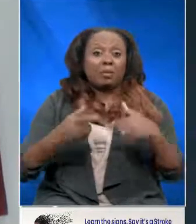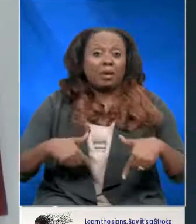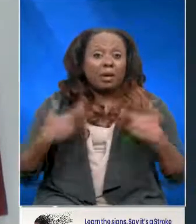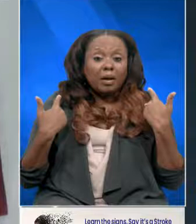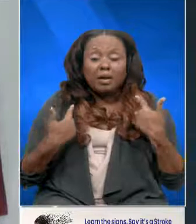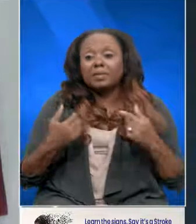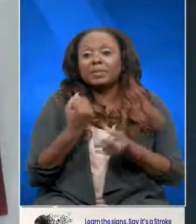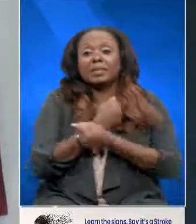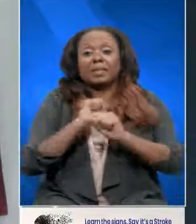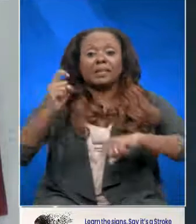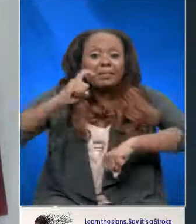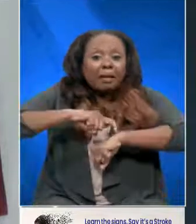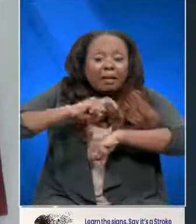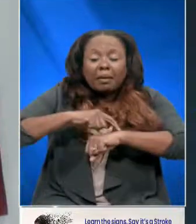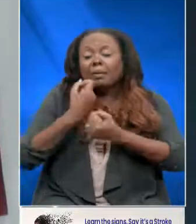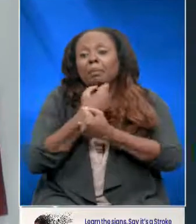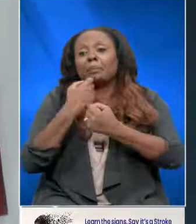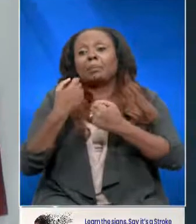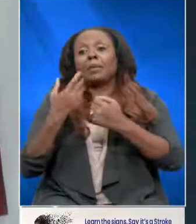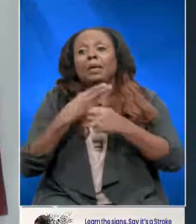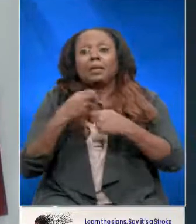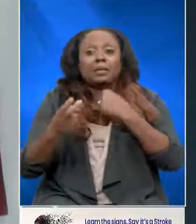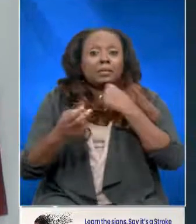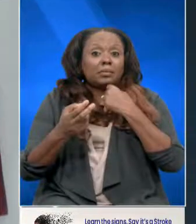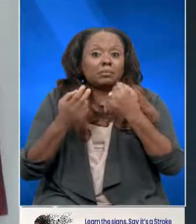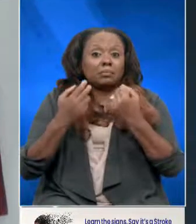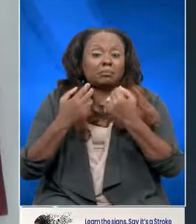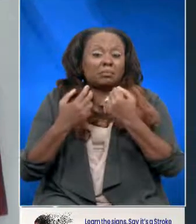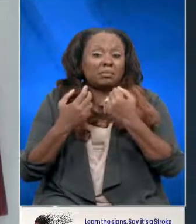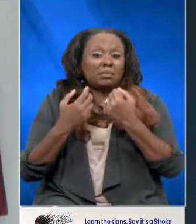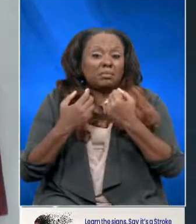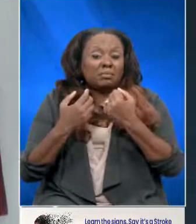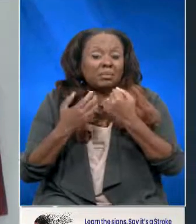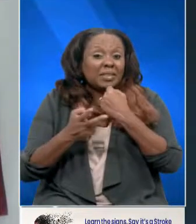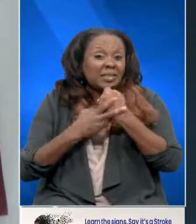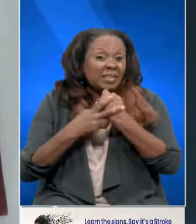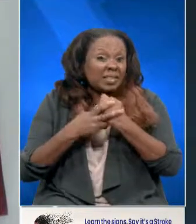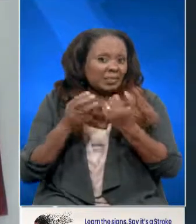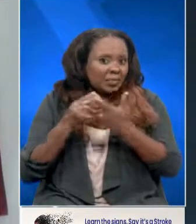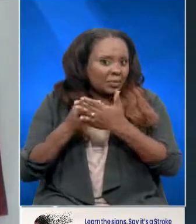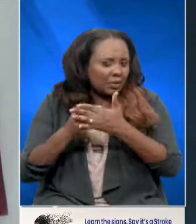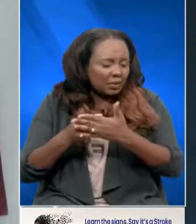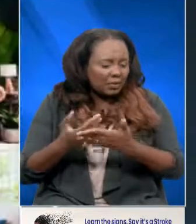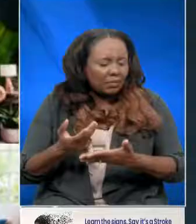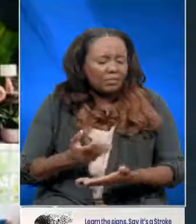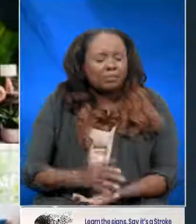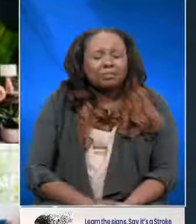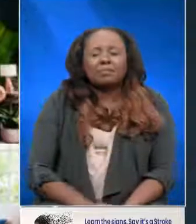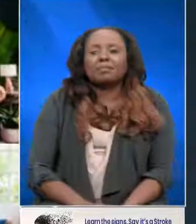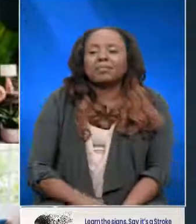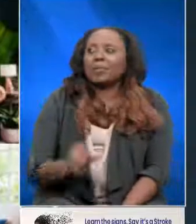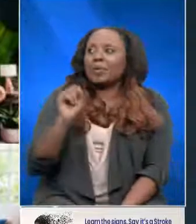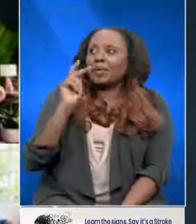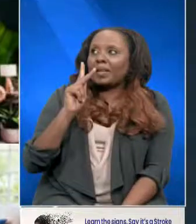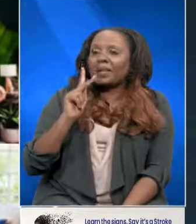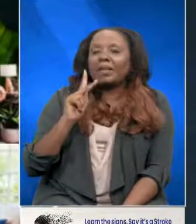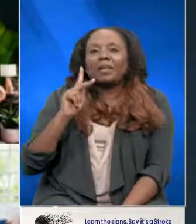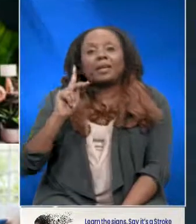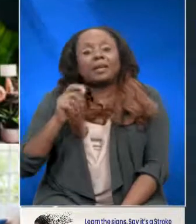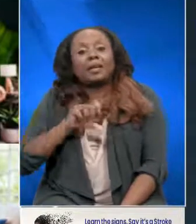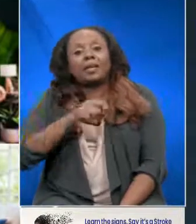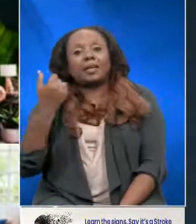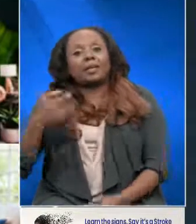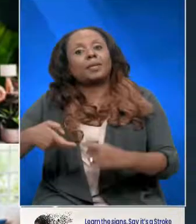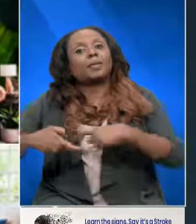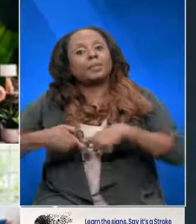money if we focus on prevention more, which we tend not to do here as much. Okay, Marianne, we're going to take a quick